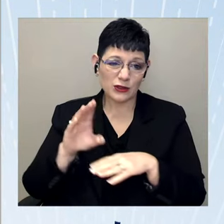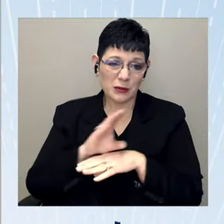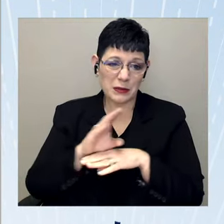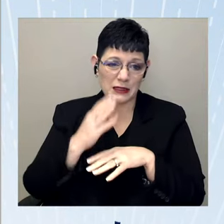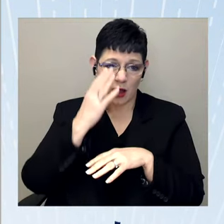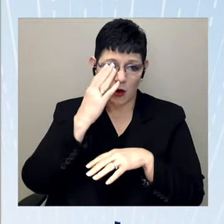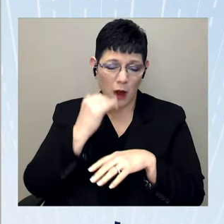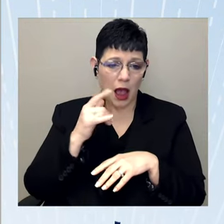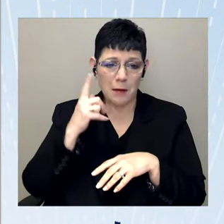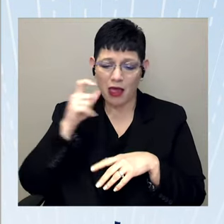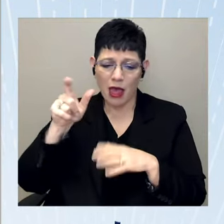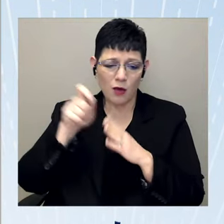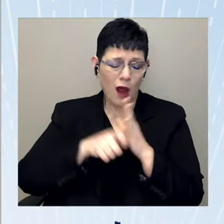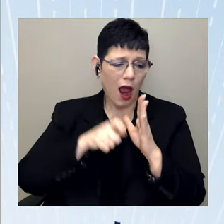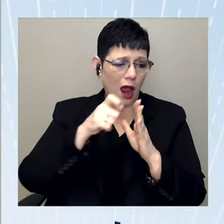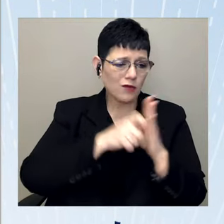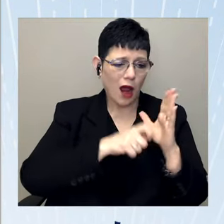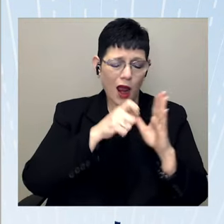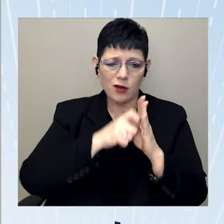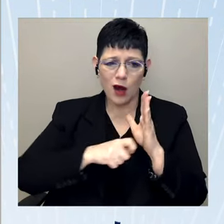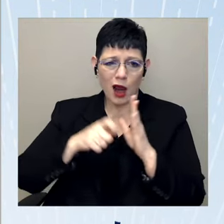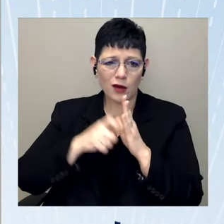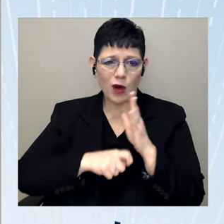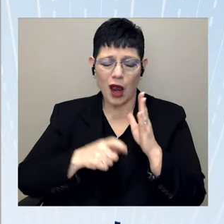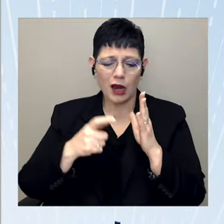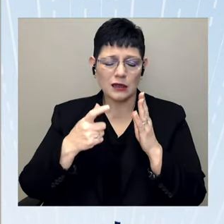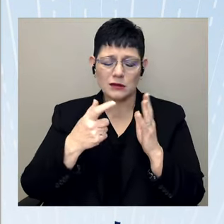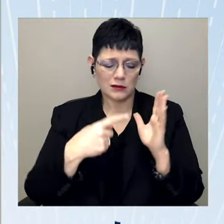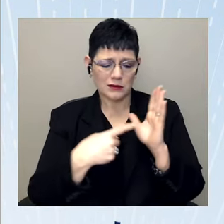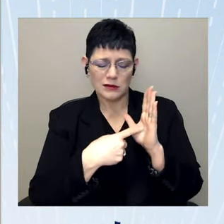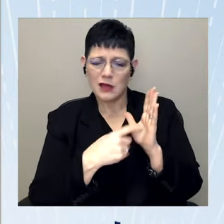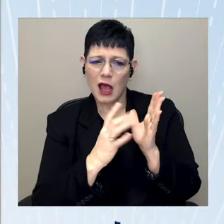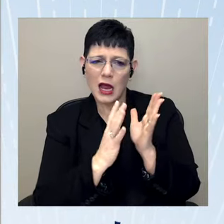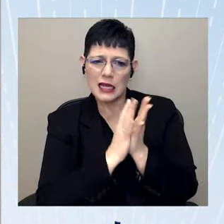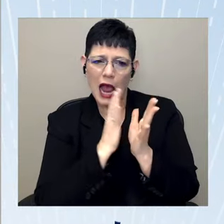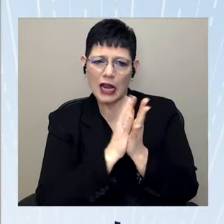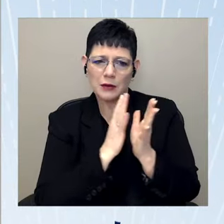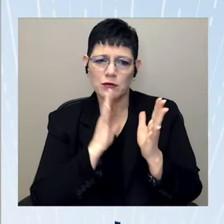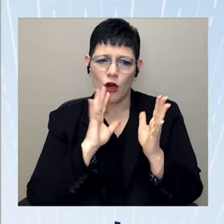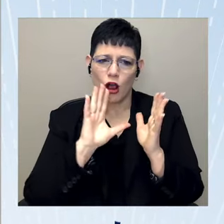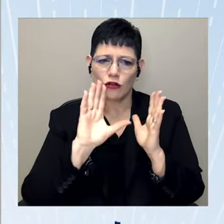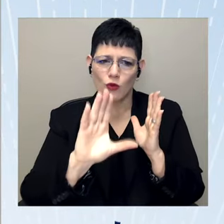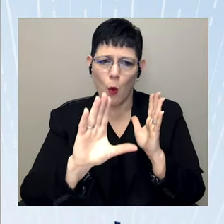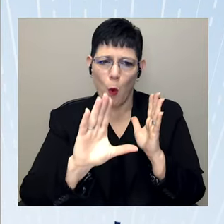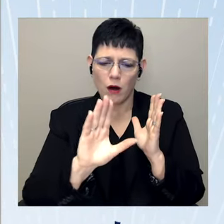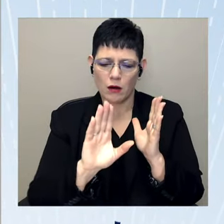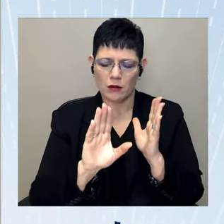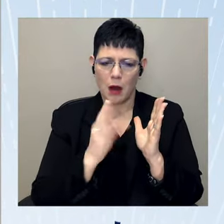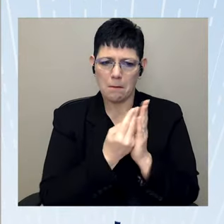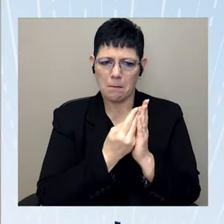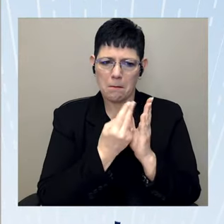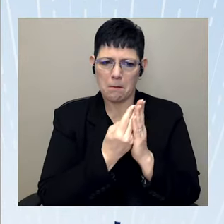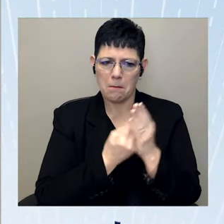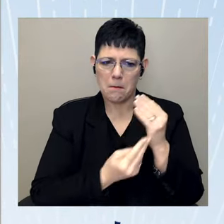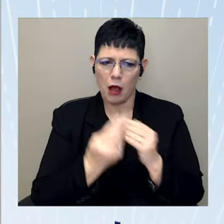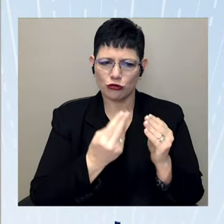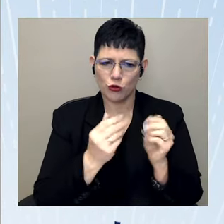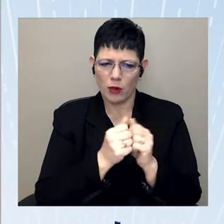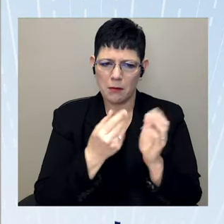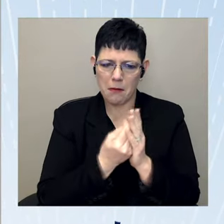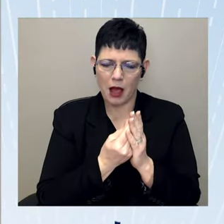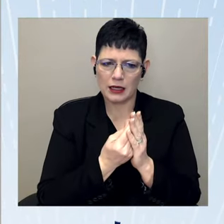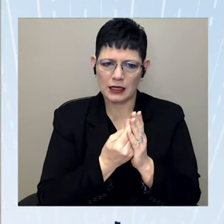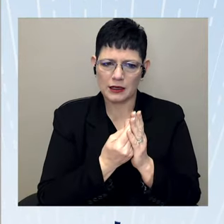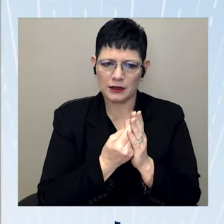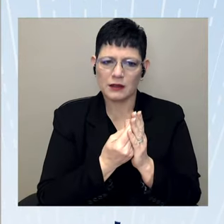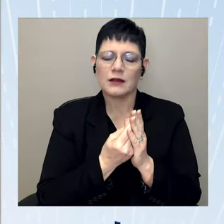everywhere, including in the most important document that expresses your values, your budget. Now we just got to get it over